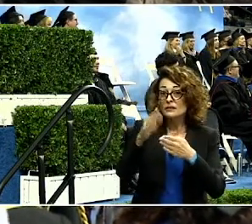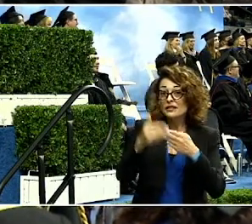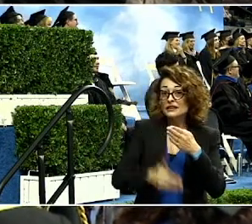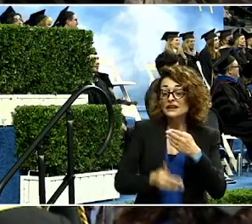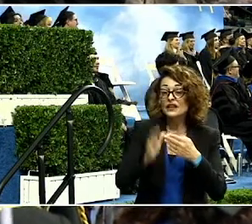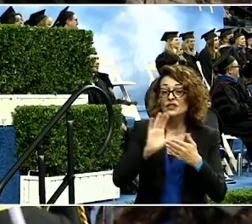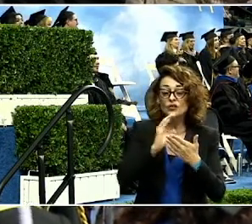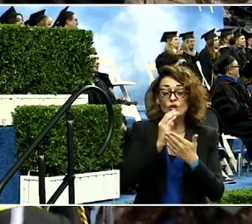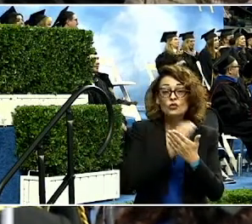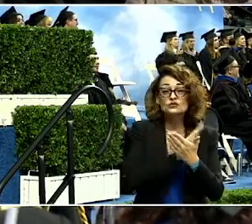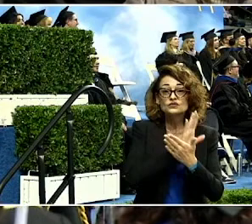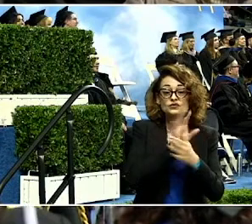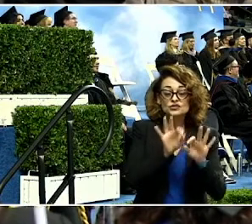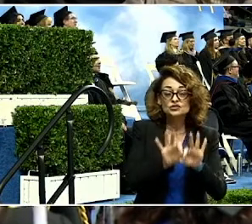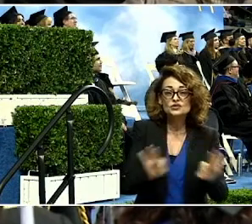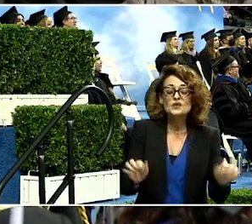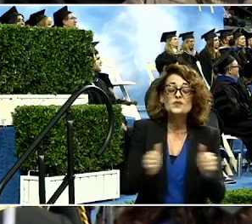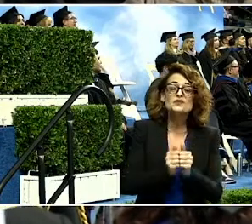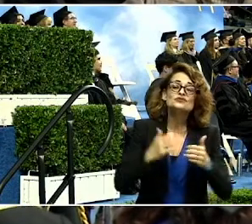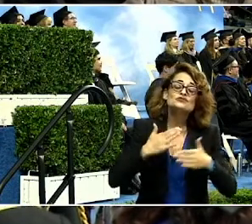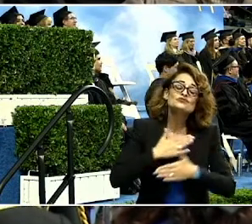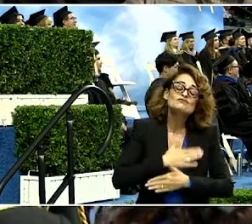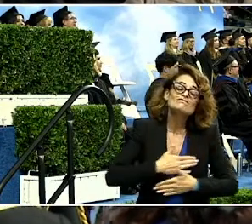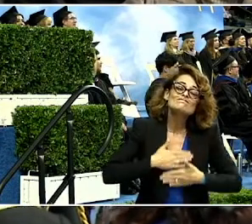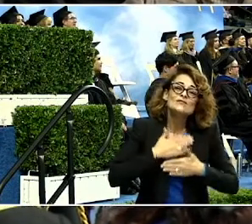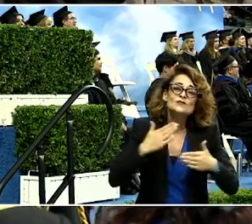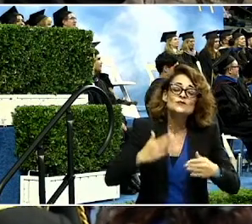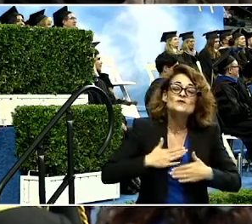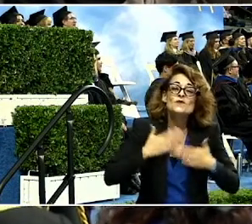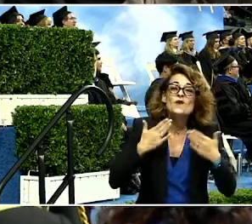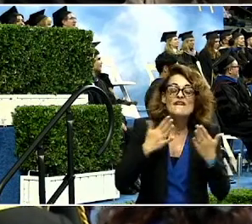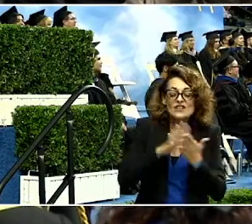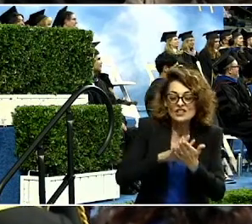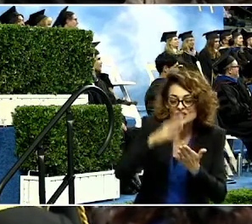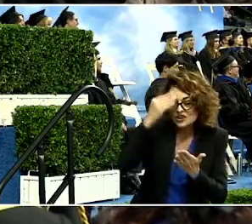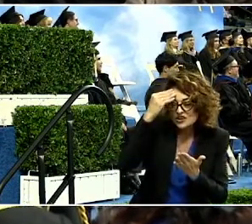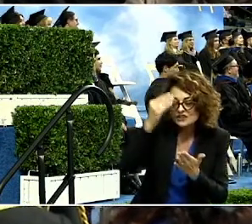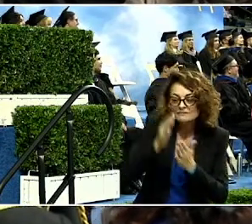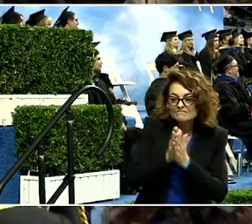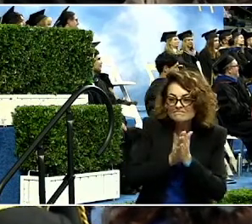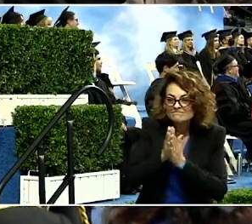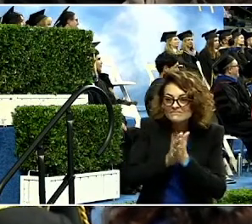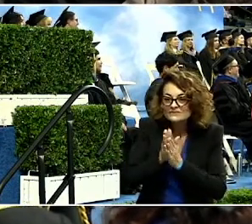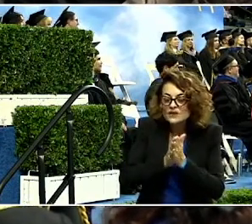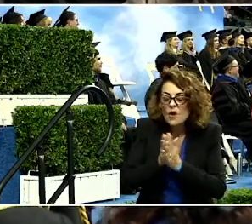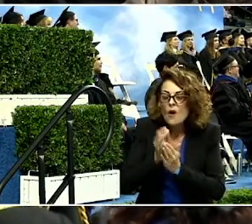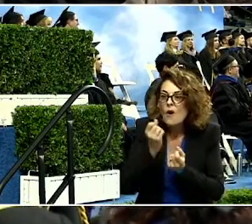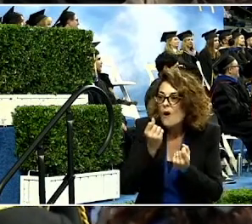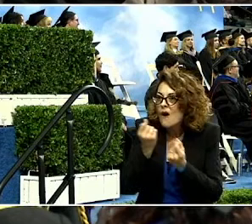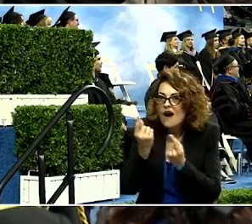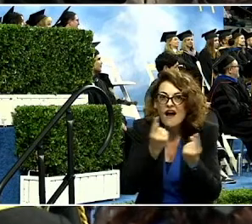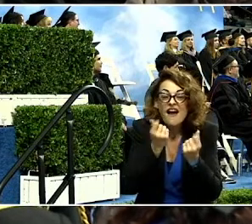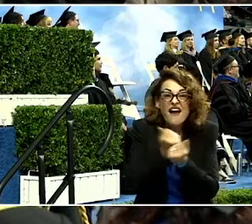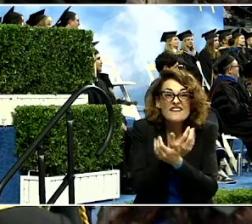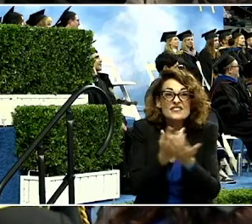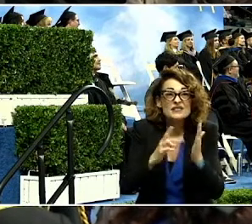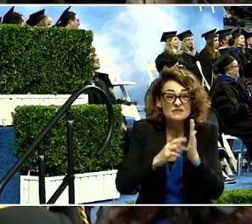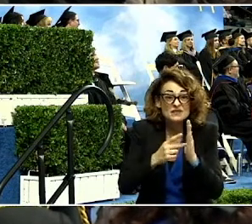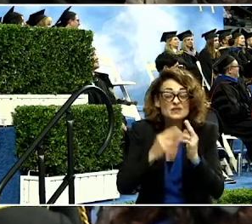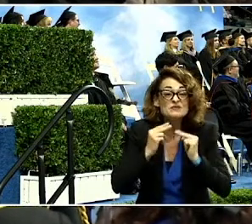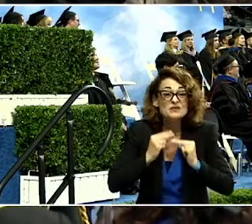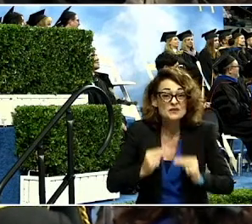with joy in learning and with a real drive to understand all that is human. But I know you're also aware of the